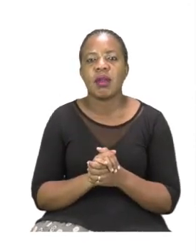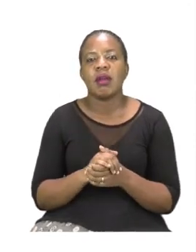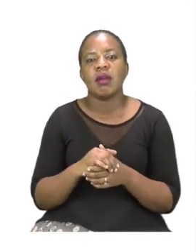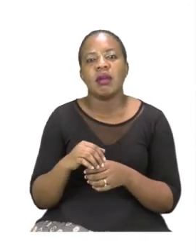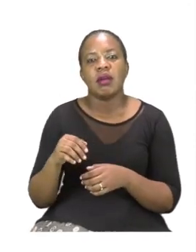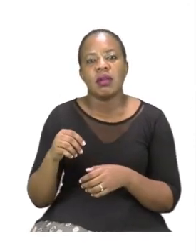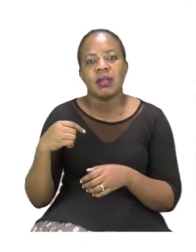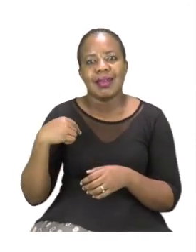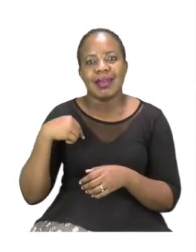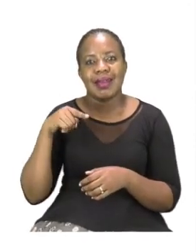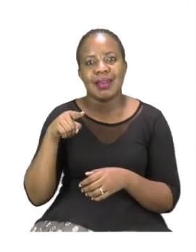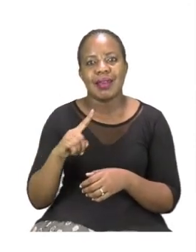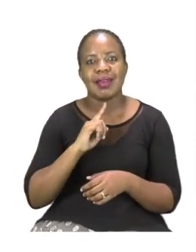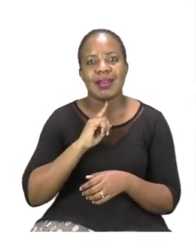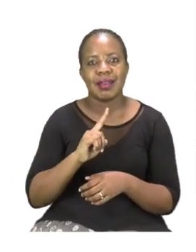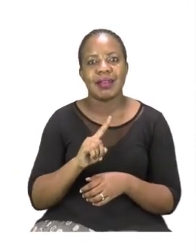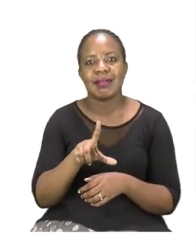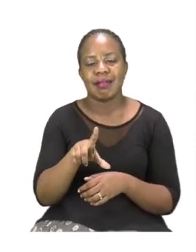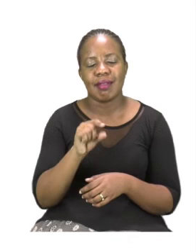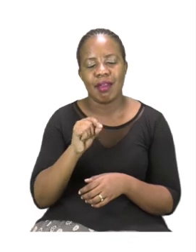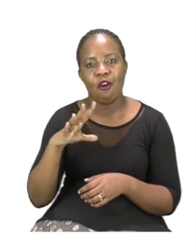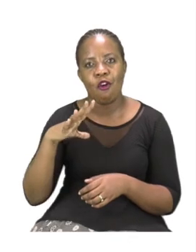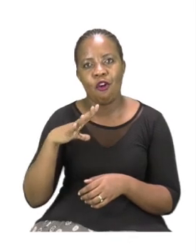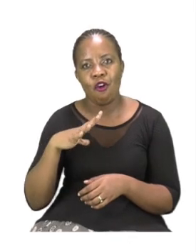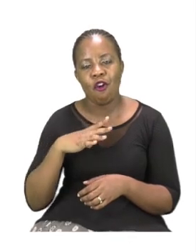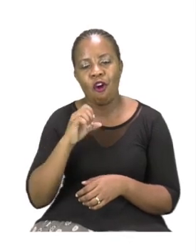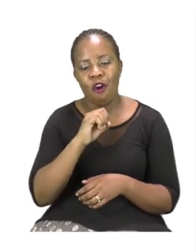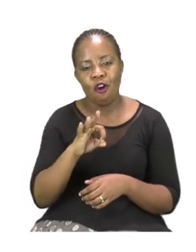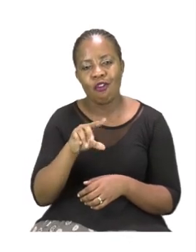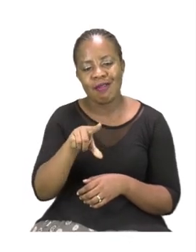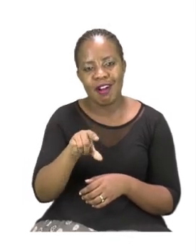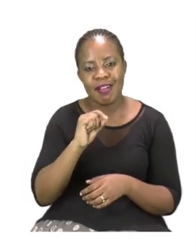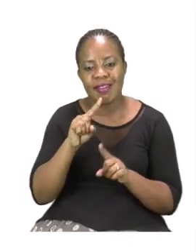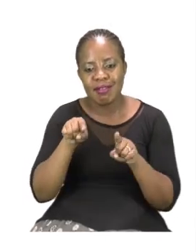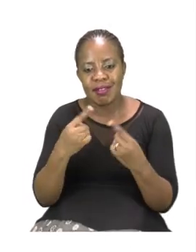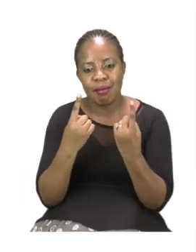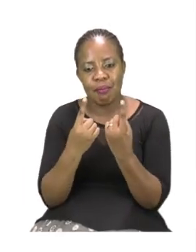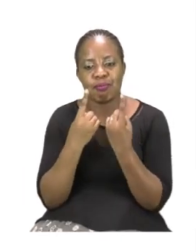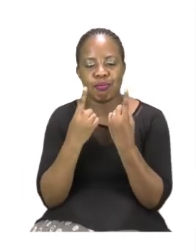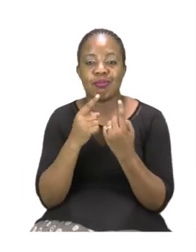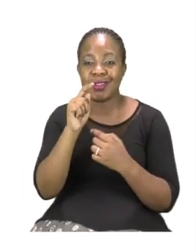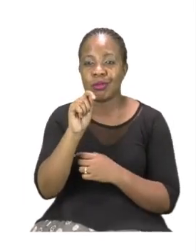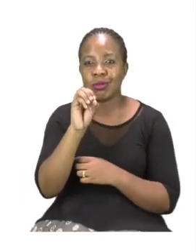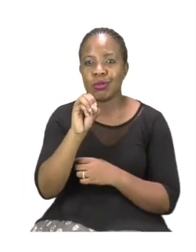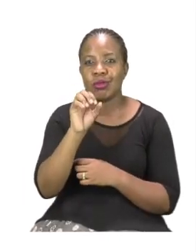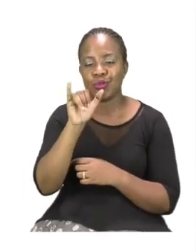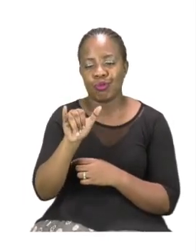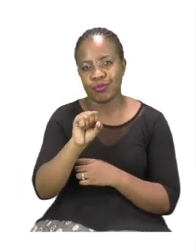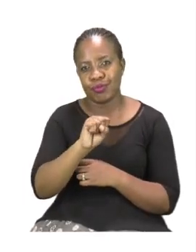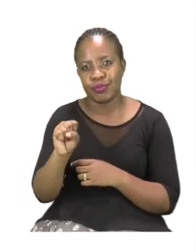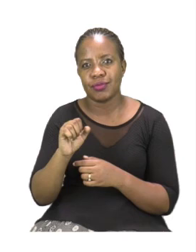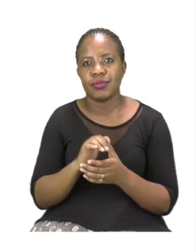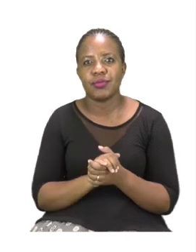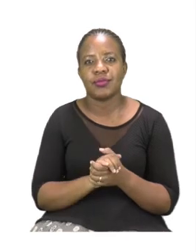of the toys. So we know that the toys are his. Our possessive